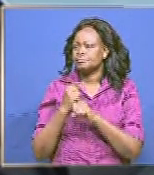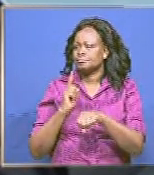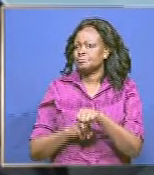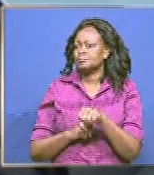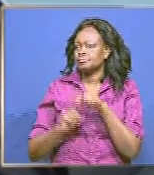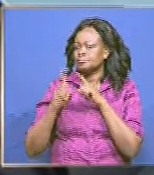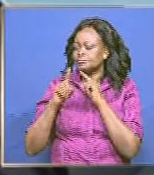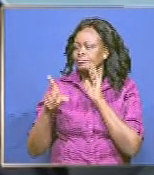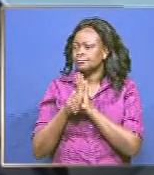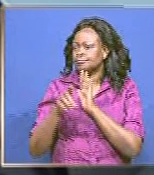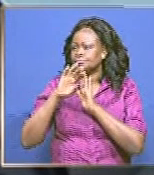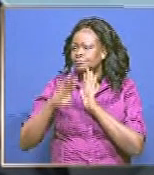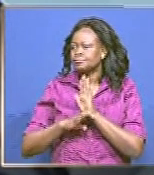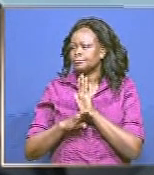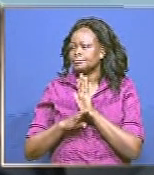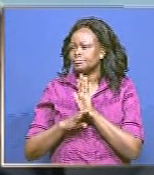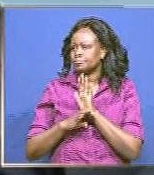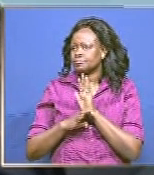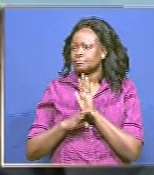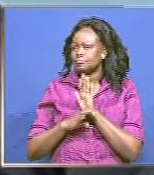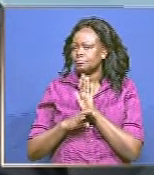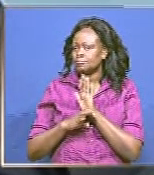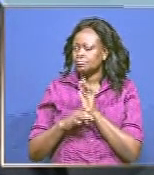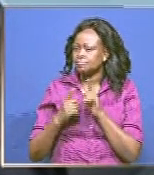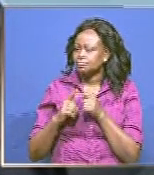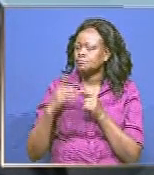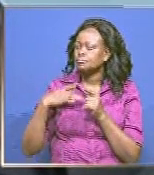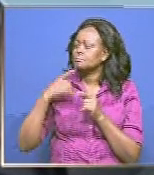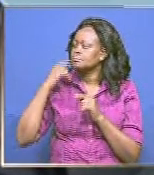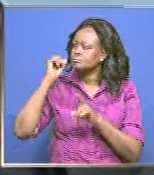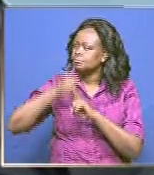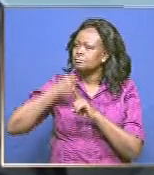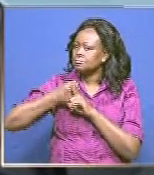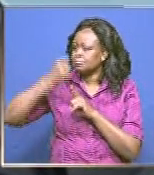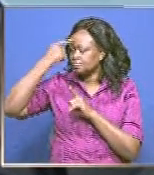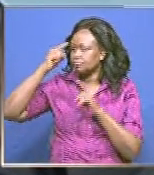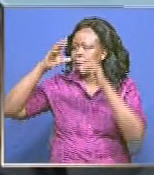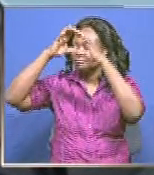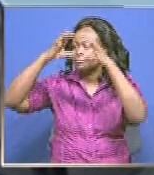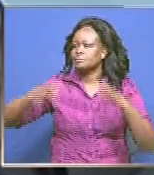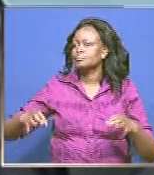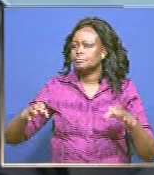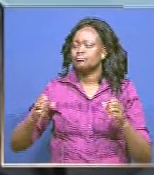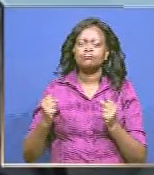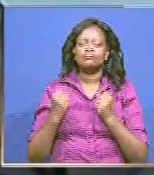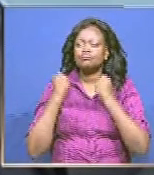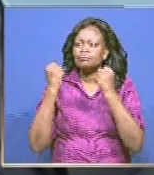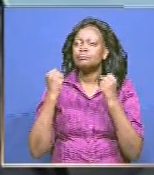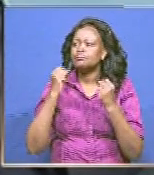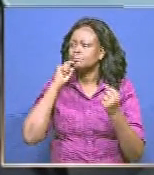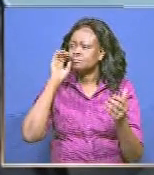at the law, the constitution, and us who fought for devolution very strongly believed